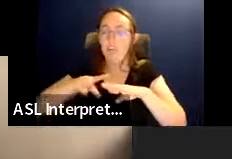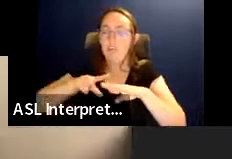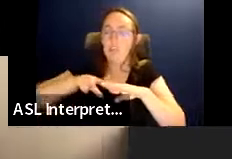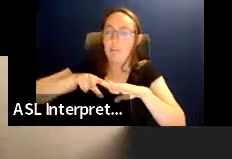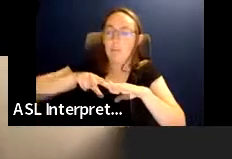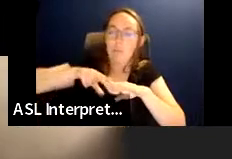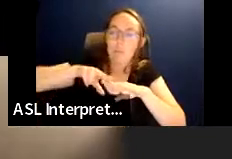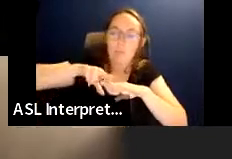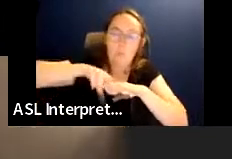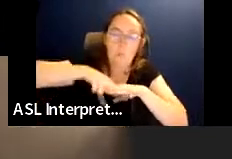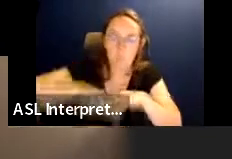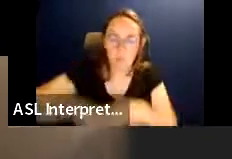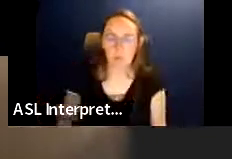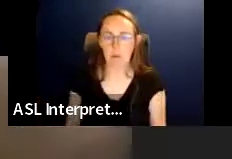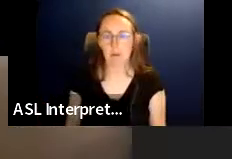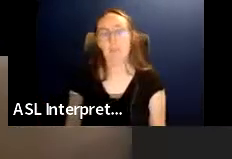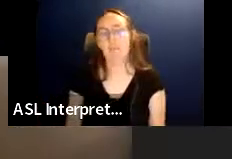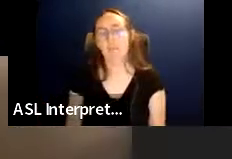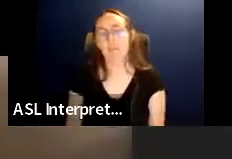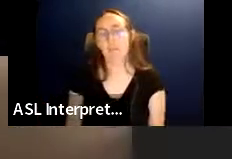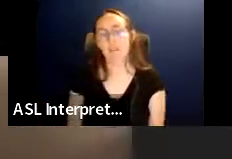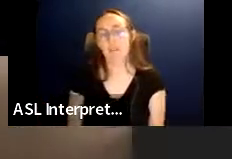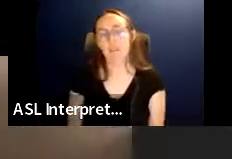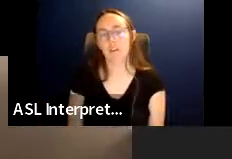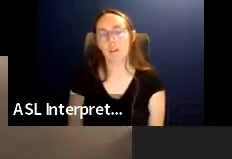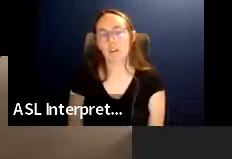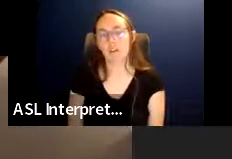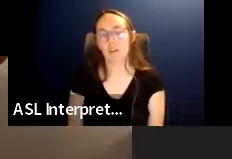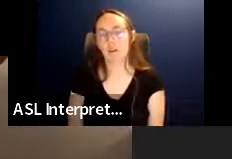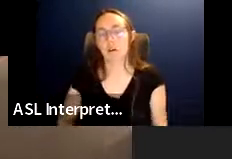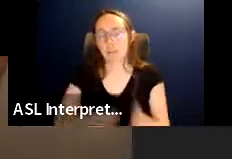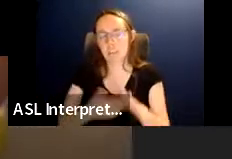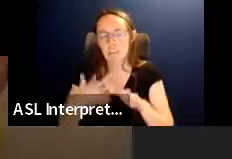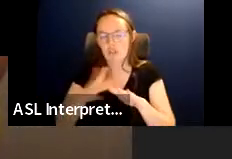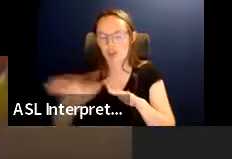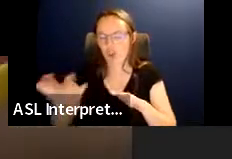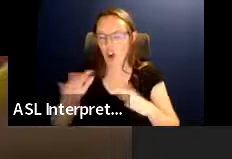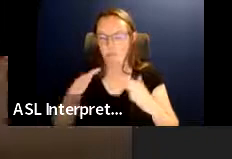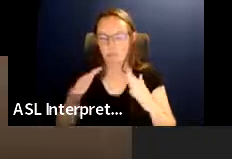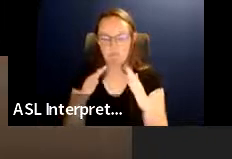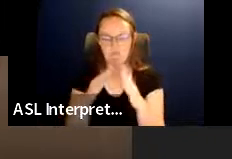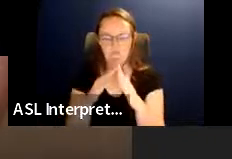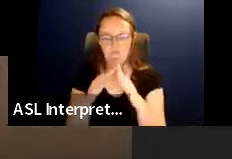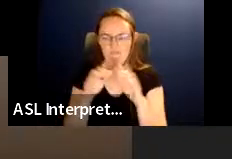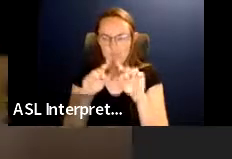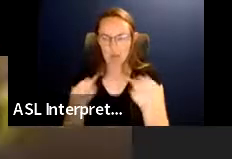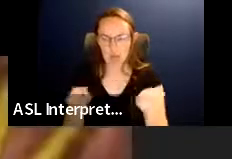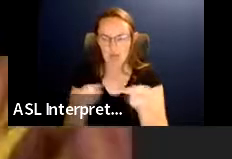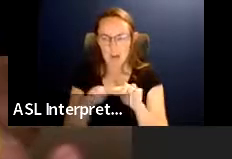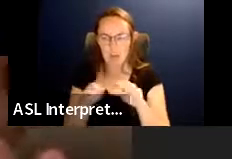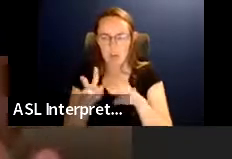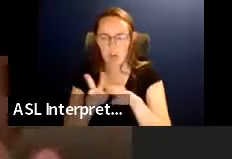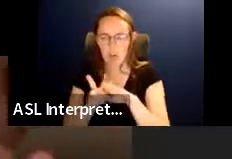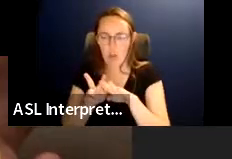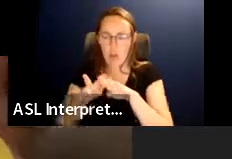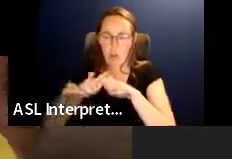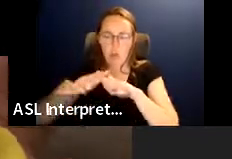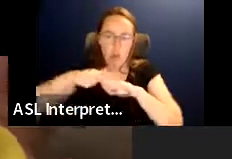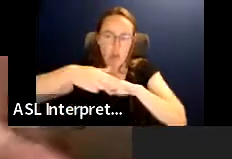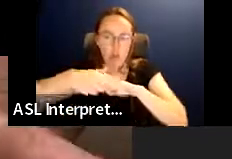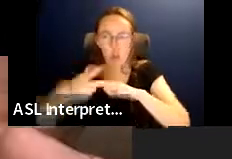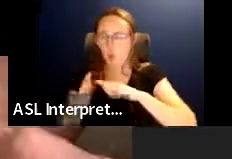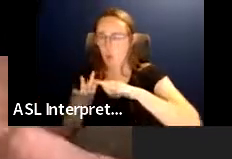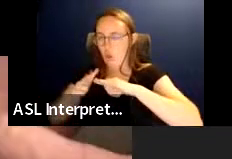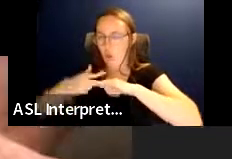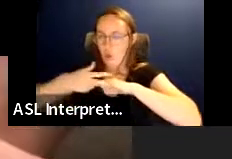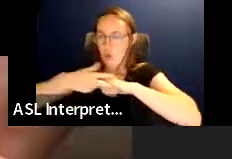triangle. And so we're going all the way around and removing all of